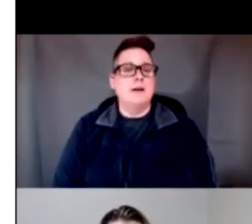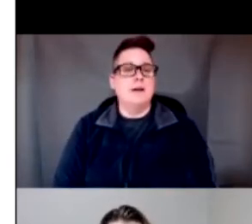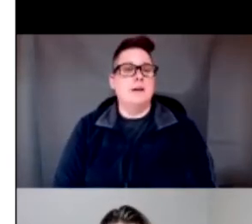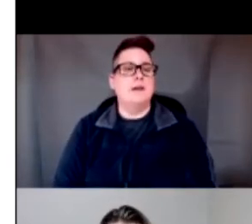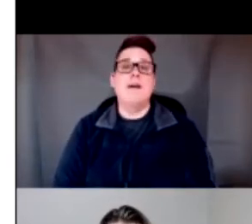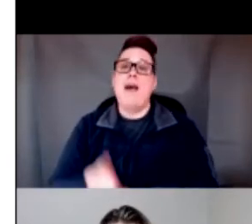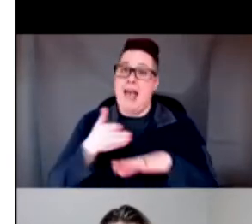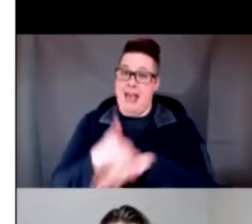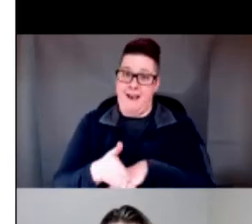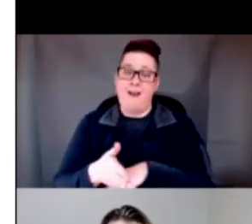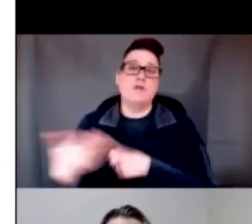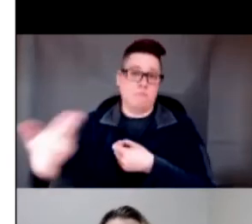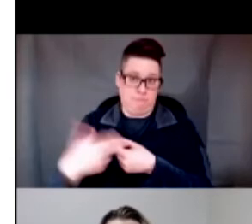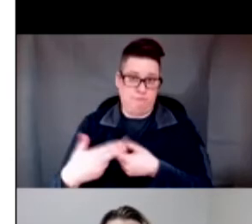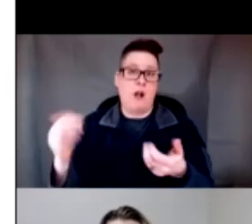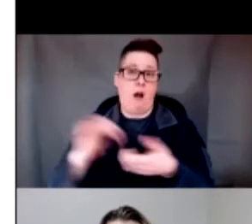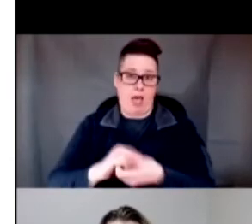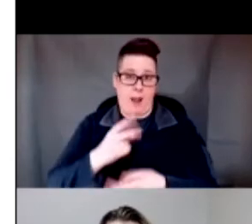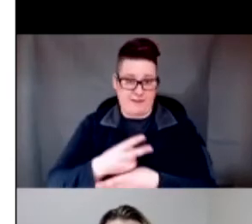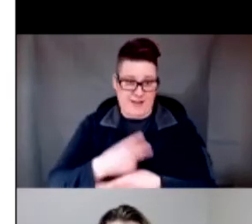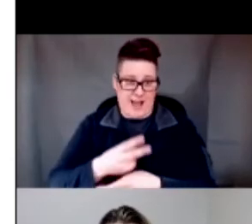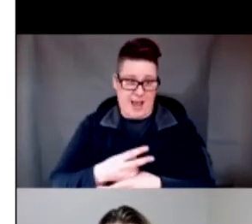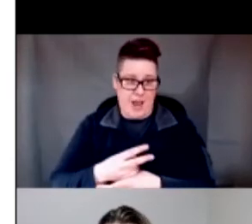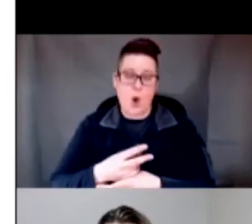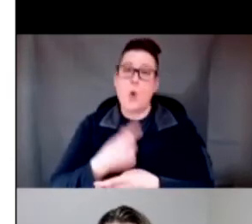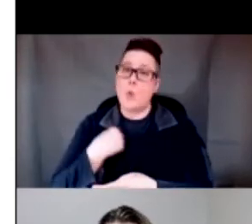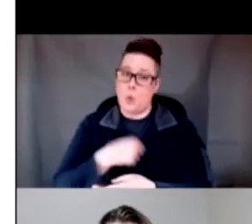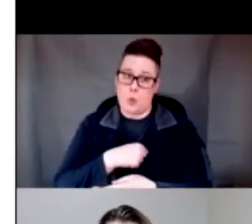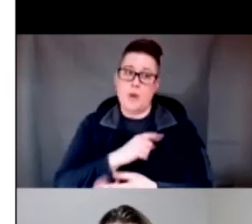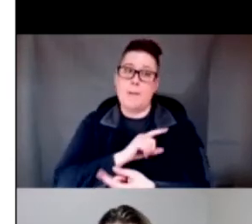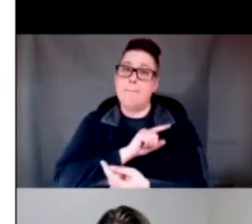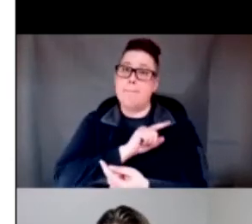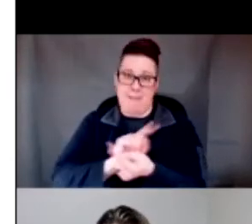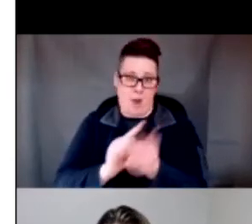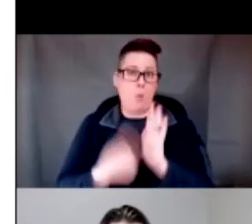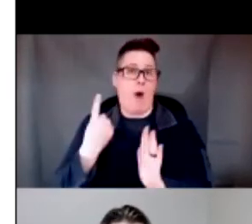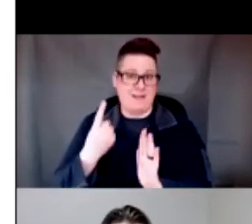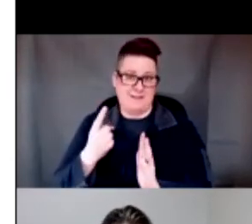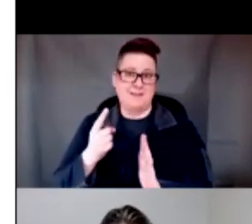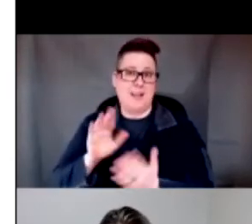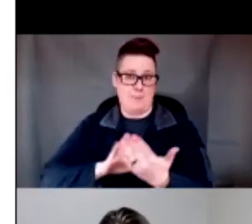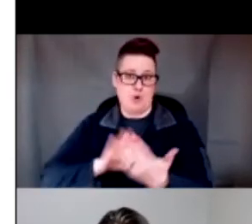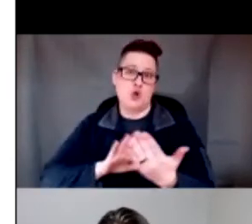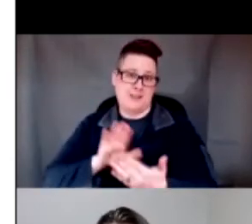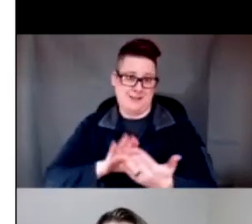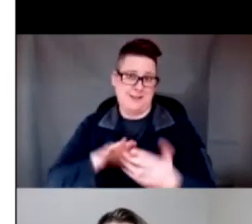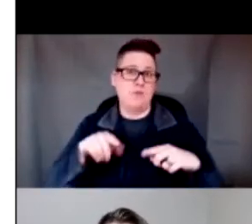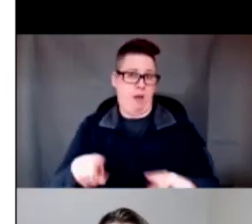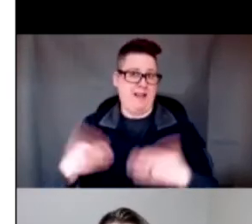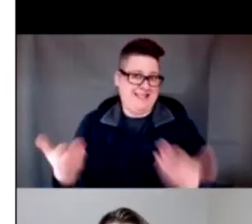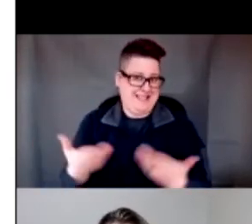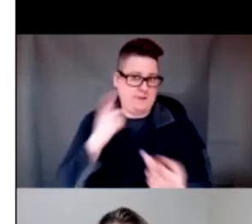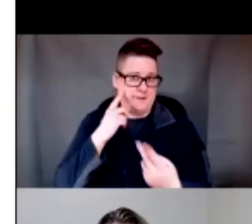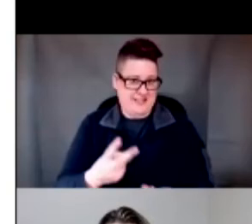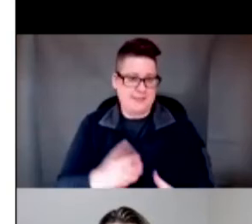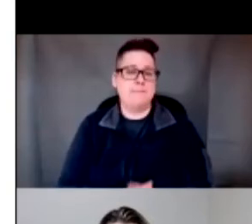Following her intake into collaborative care, we were able to meet once face-to-face during one of her prenatal visits,